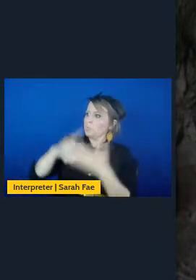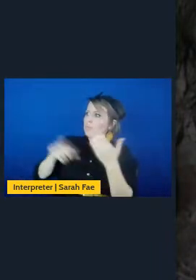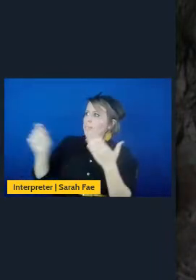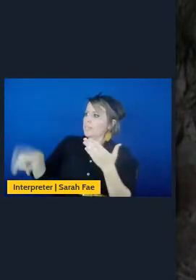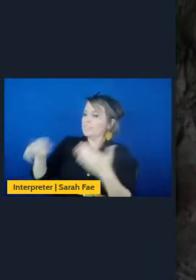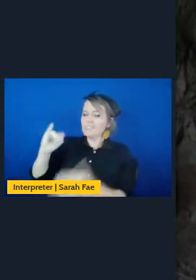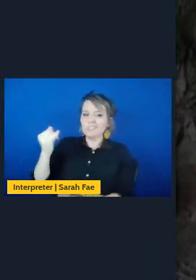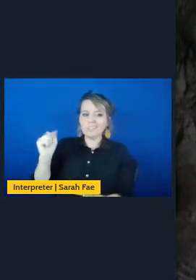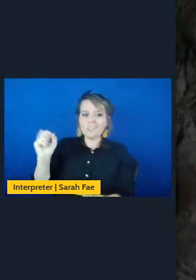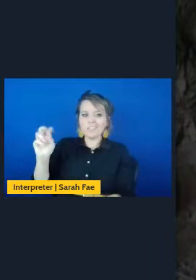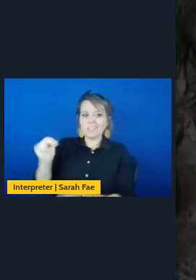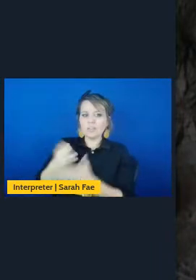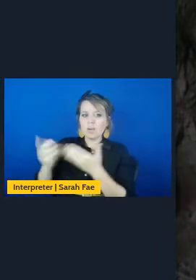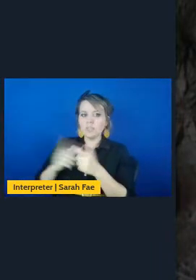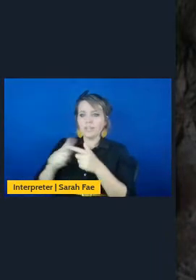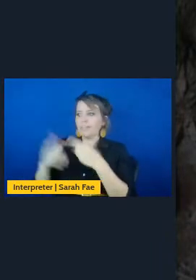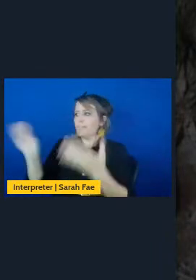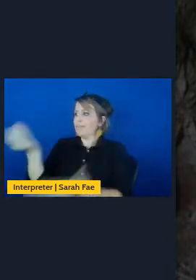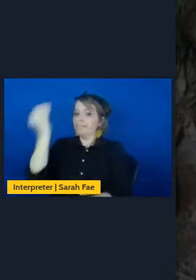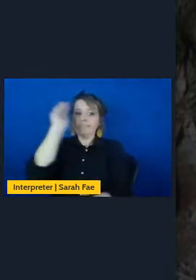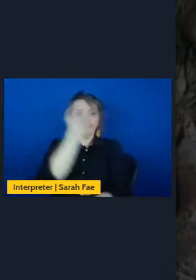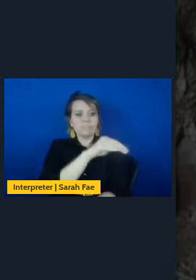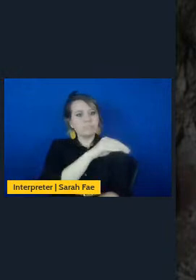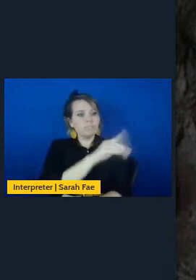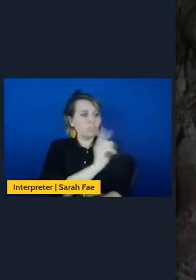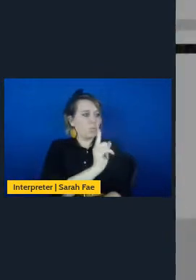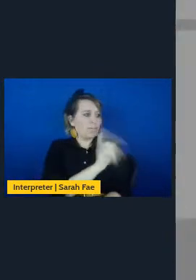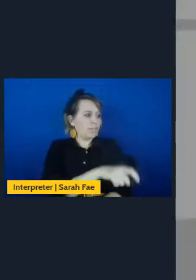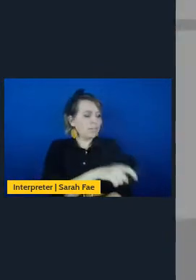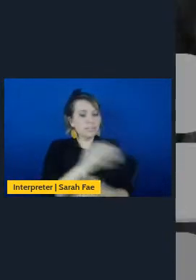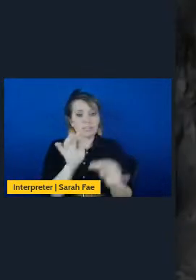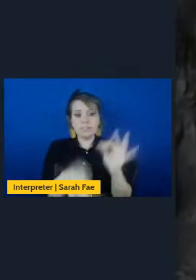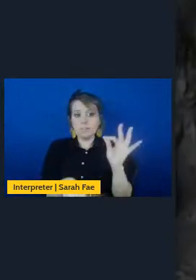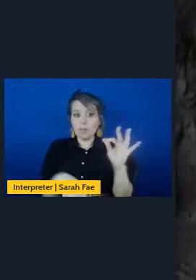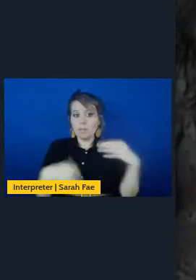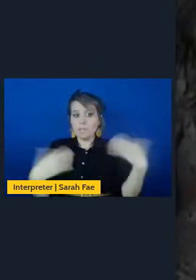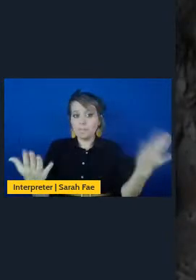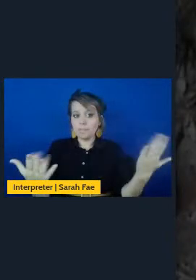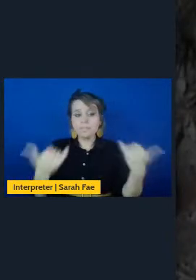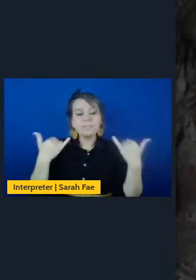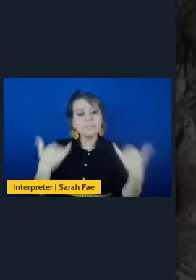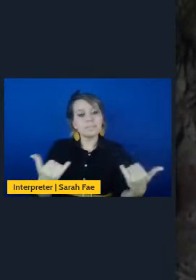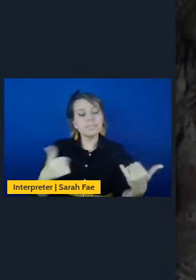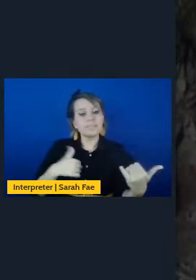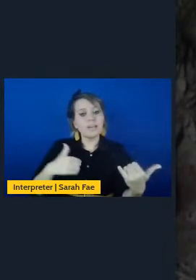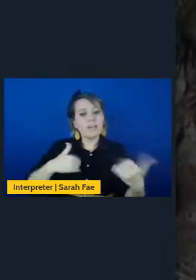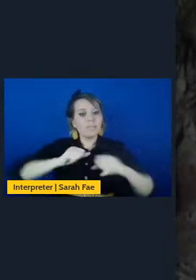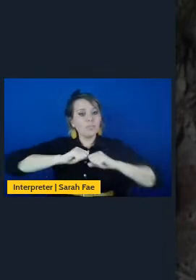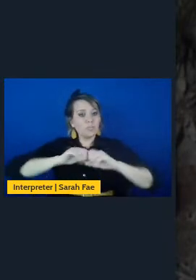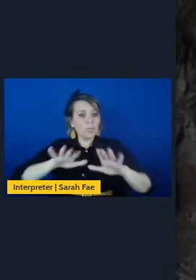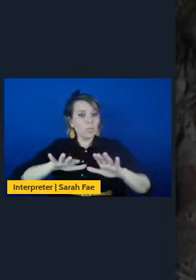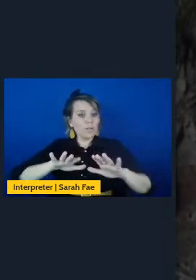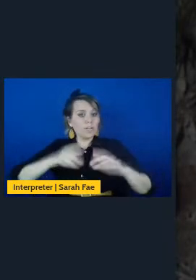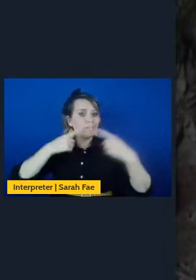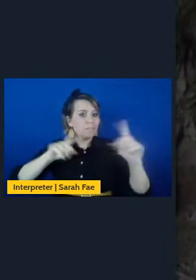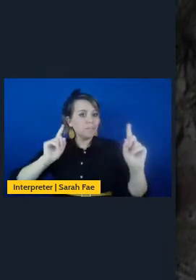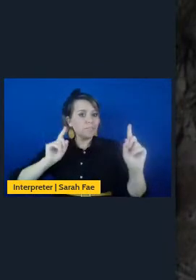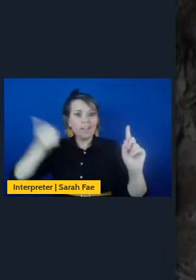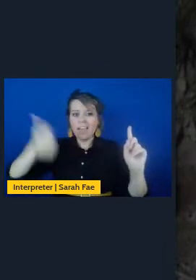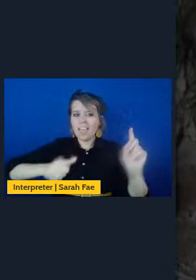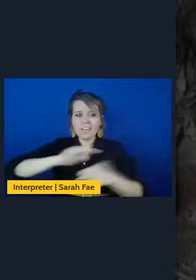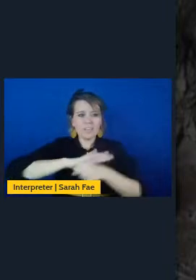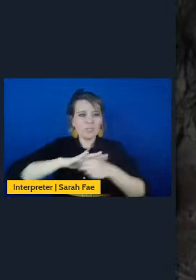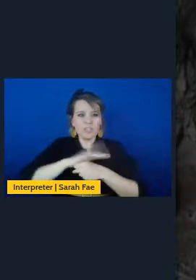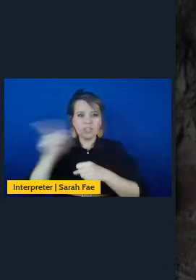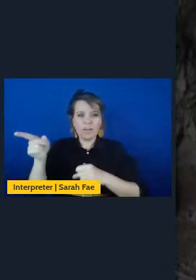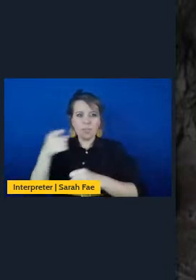object and stuffs it where it needs to go. Simple. So now I've gotten it deploying effectively to any given region I pointed at.